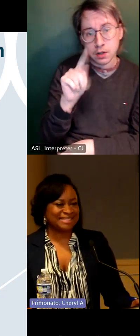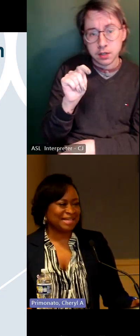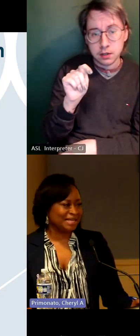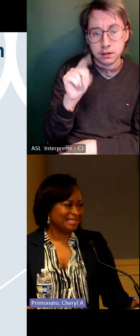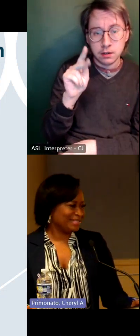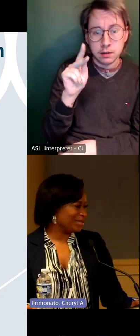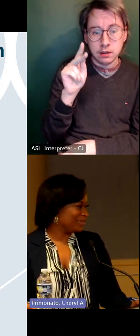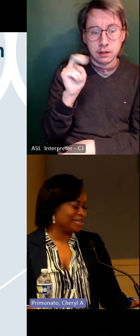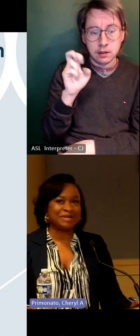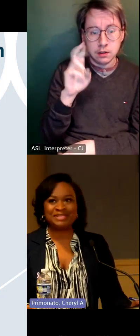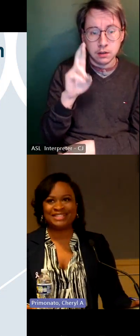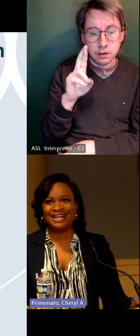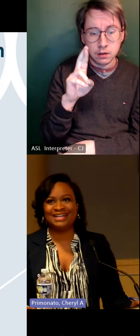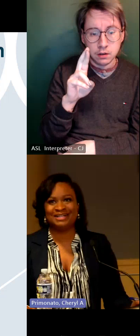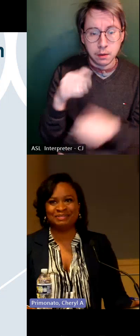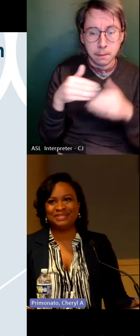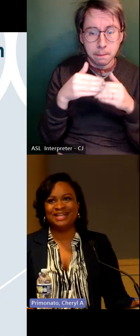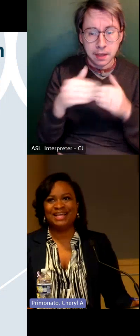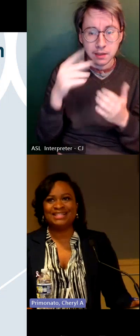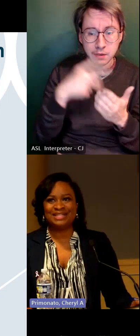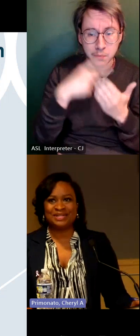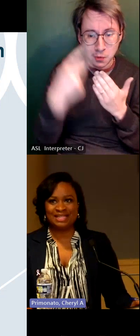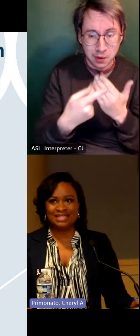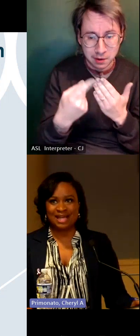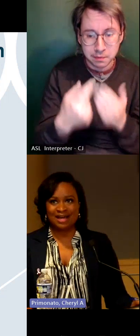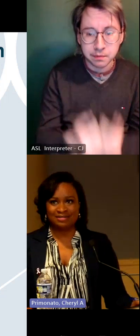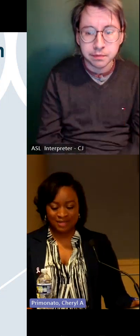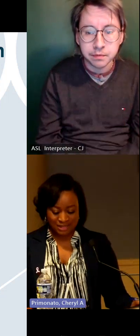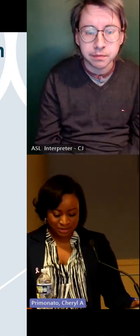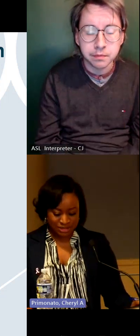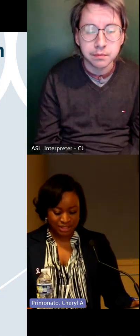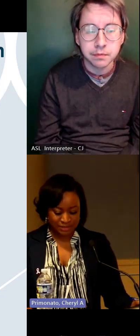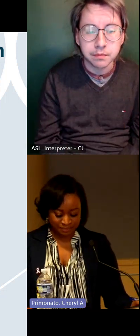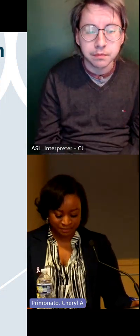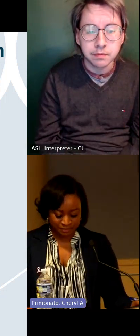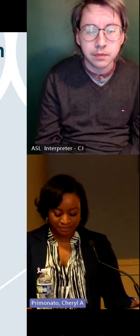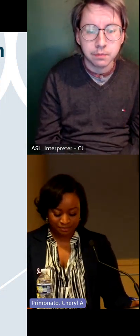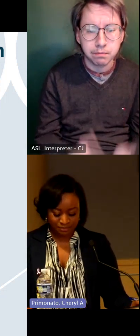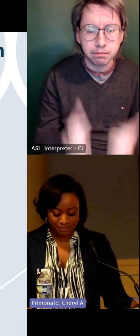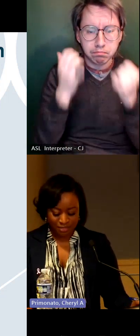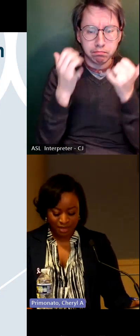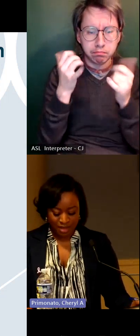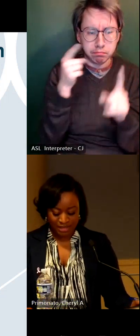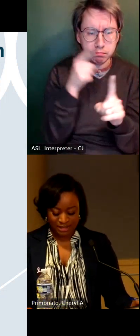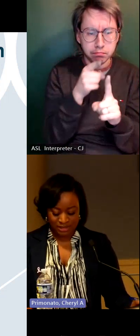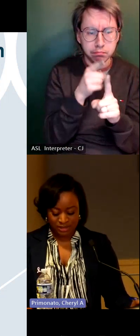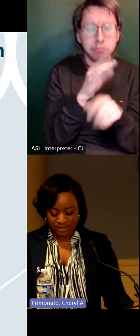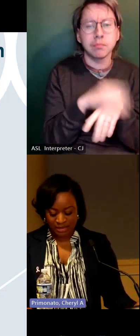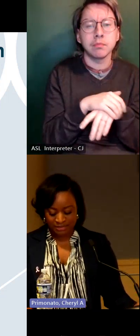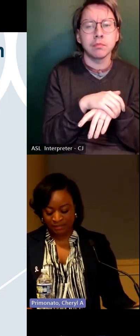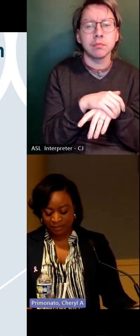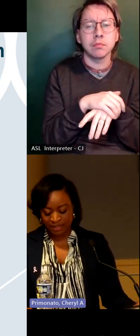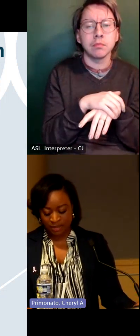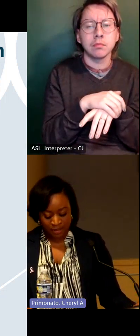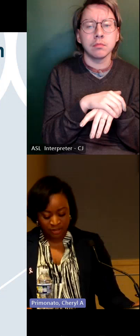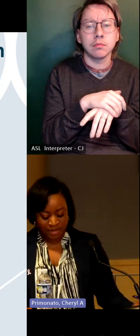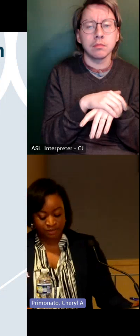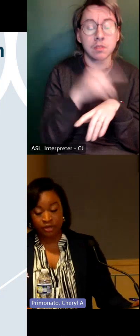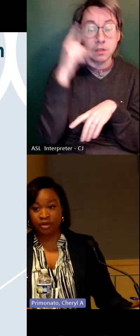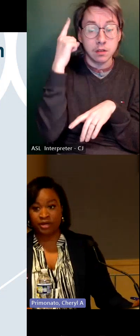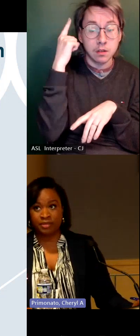All righty, sorry for that interruption. This resolution is to adopt and